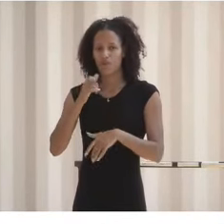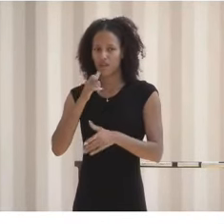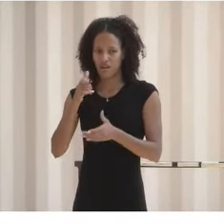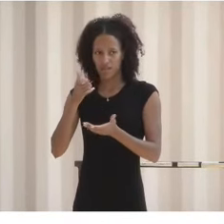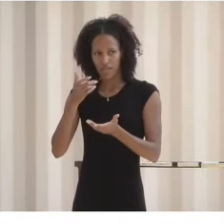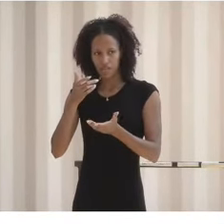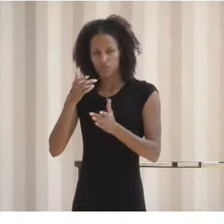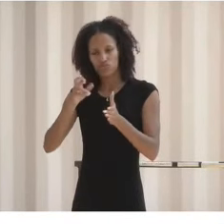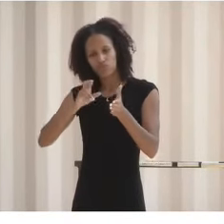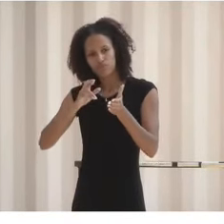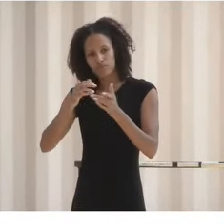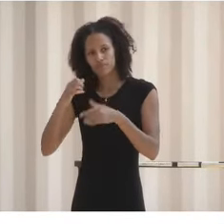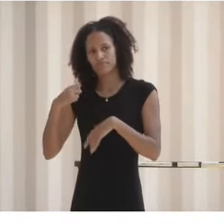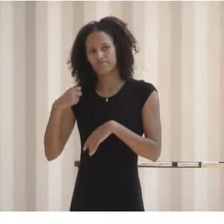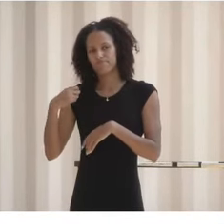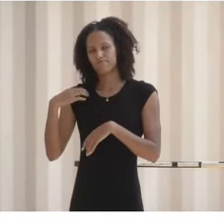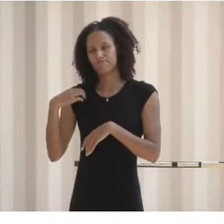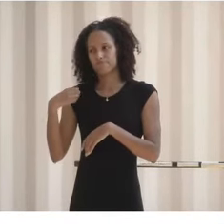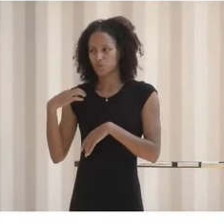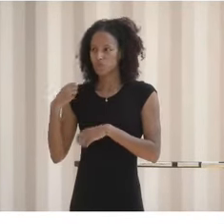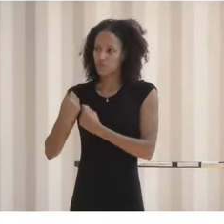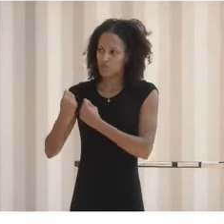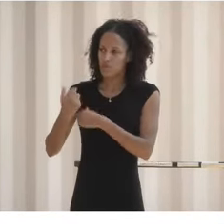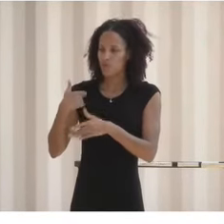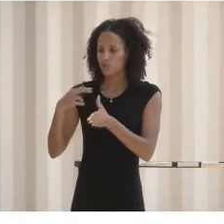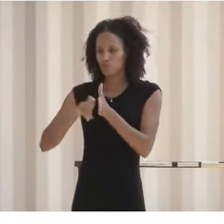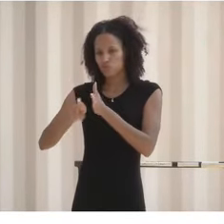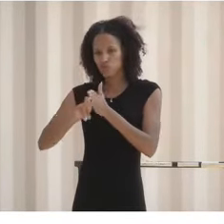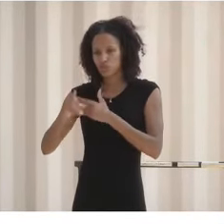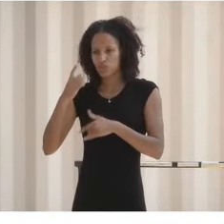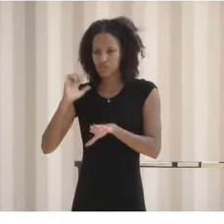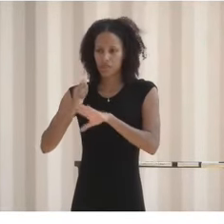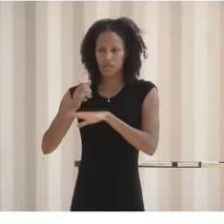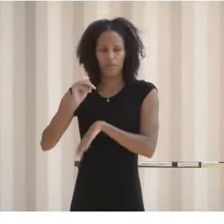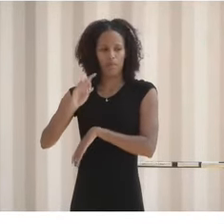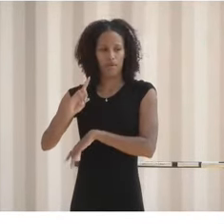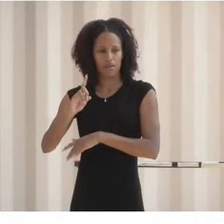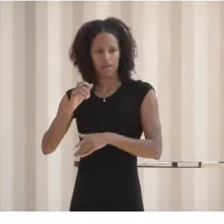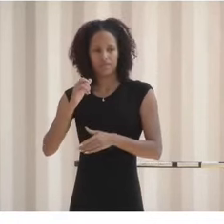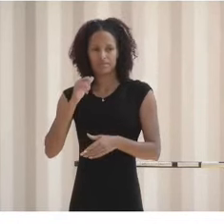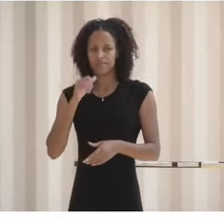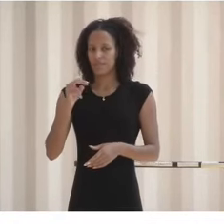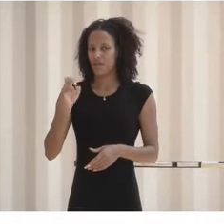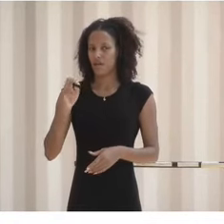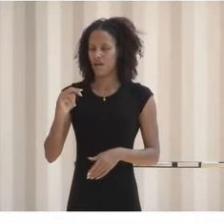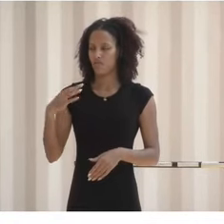co-founder of Silvoculture, a Maryland-based nonprofit,